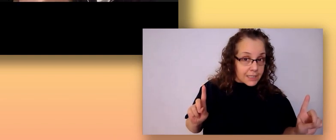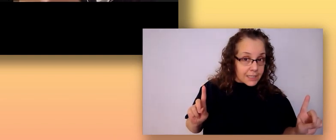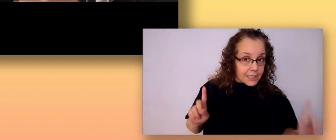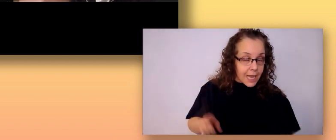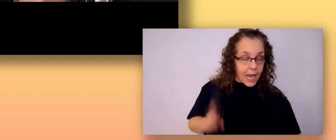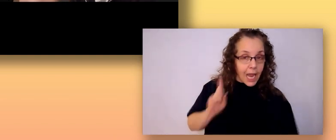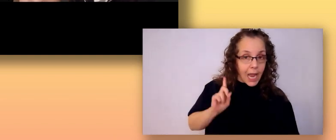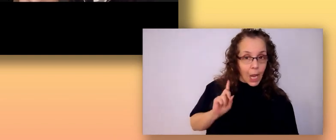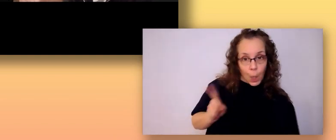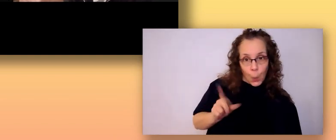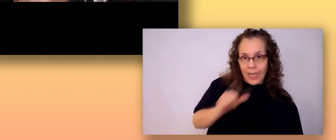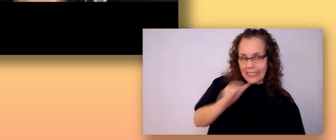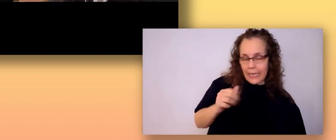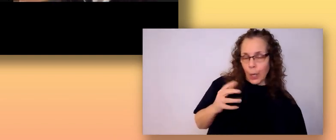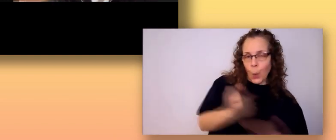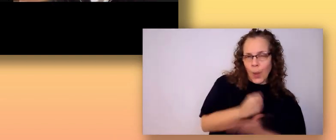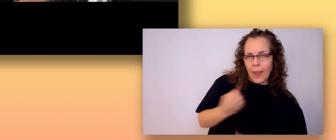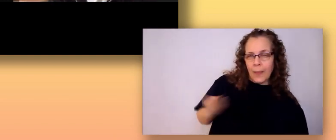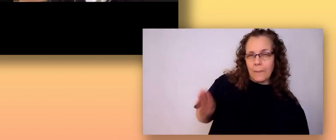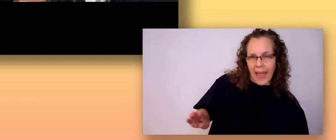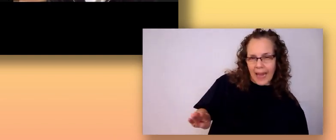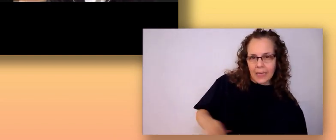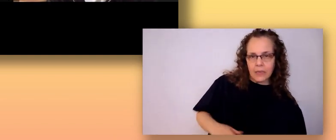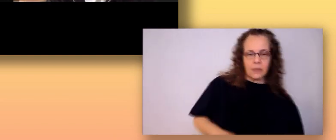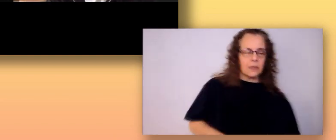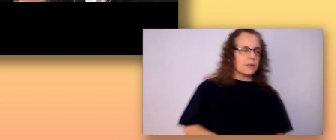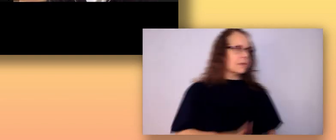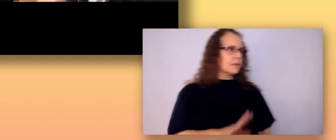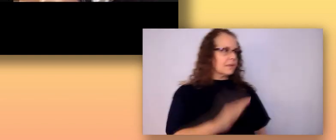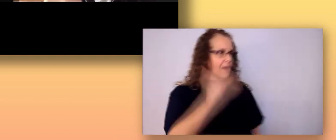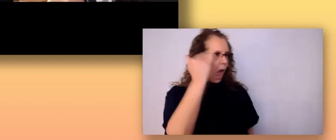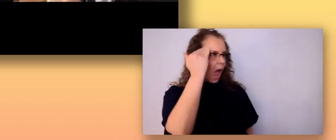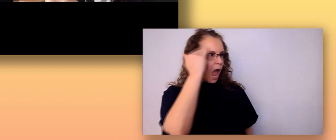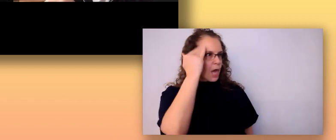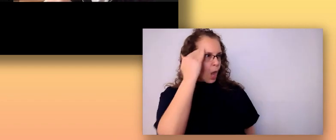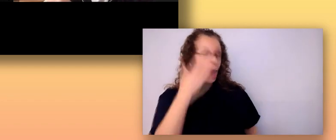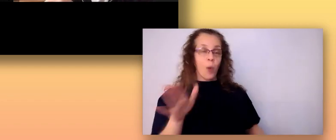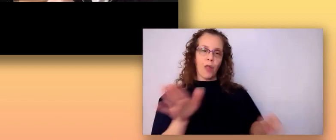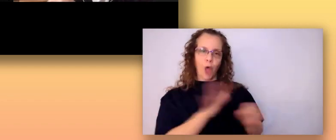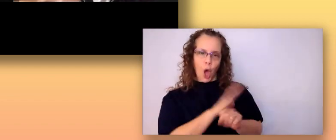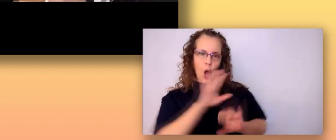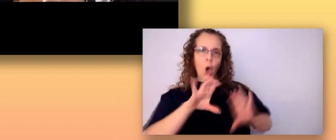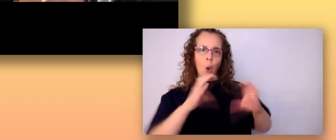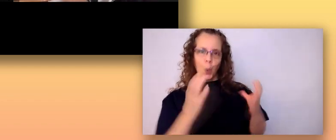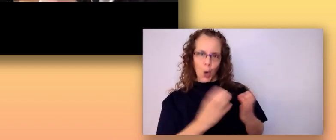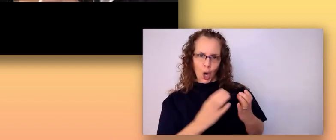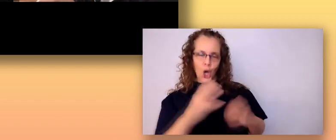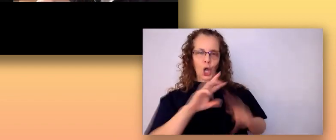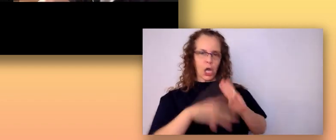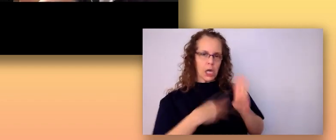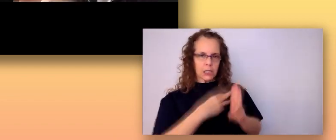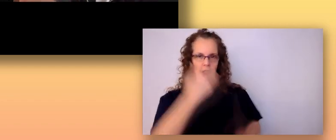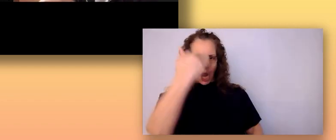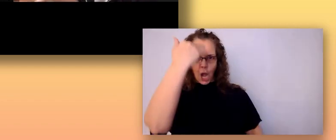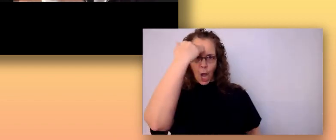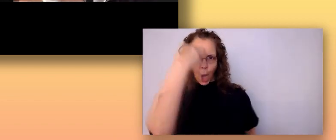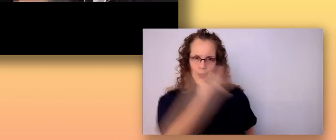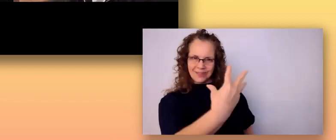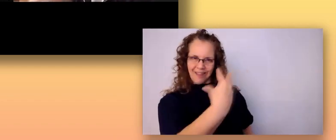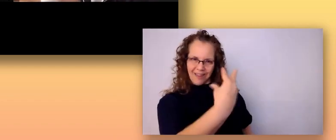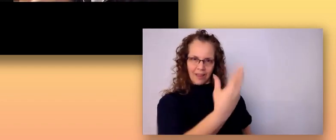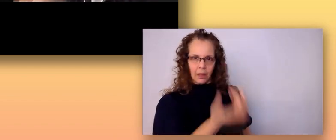you didn't win the bet. Yeah, I'm aware. The whole world heard your vlog. So